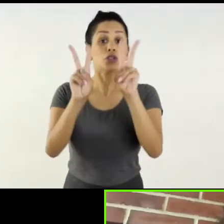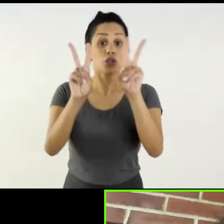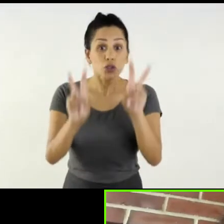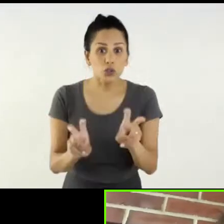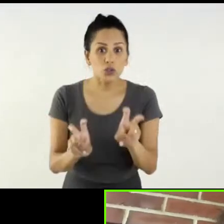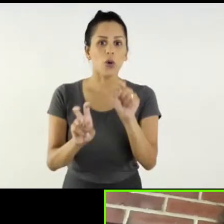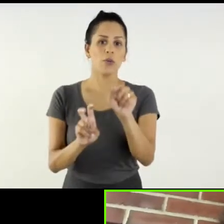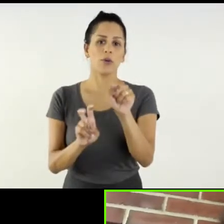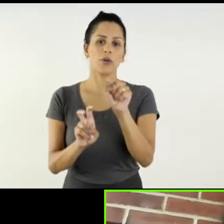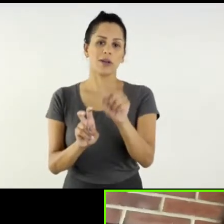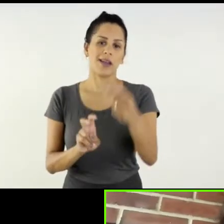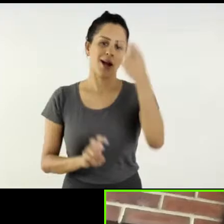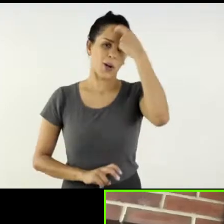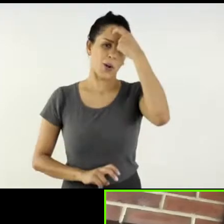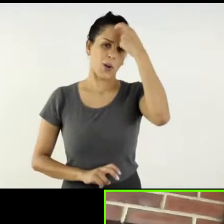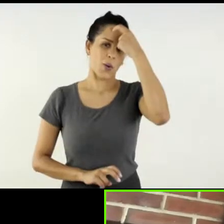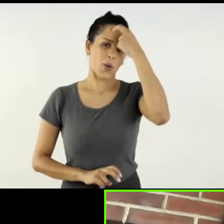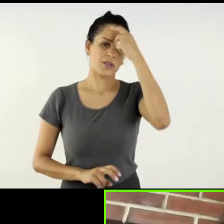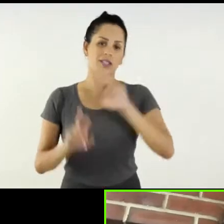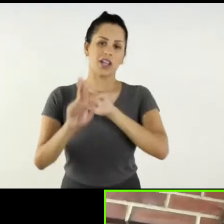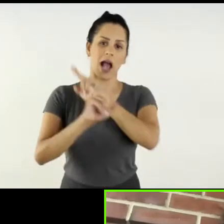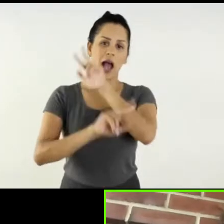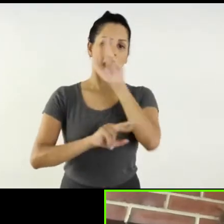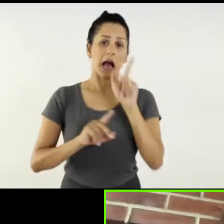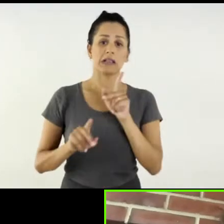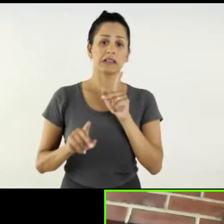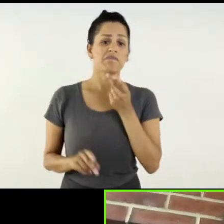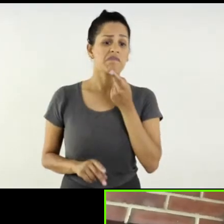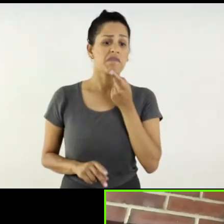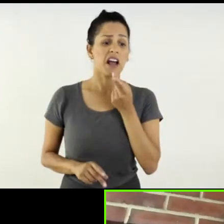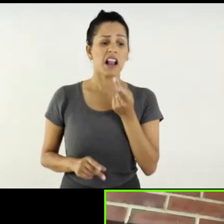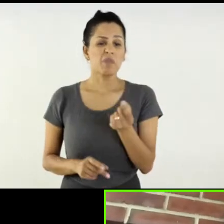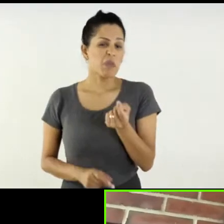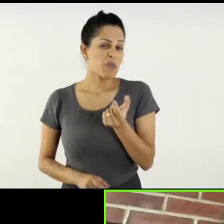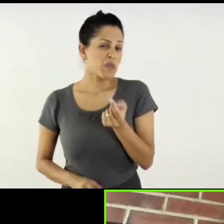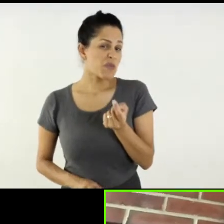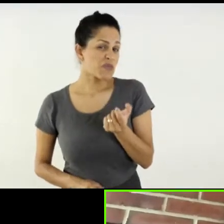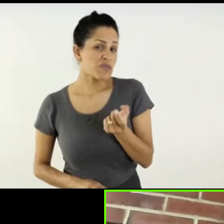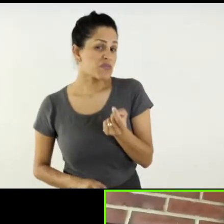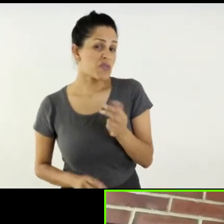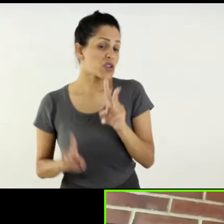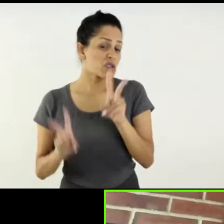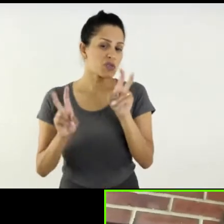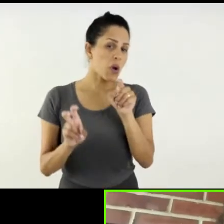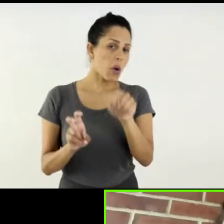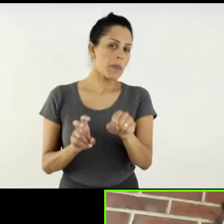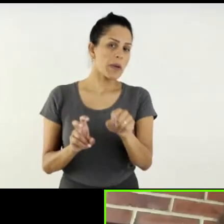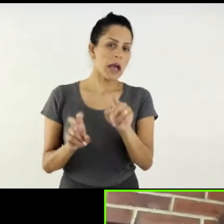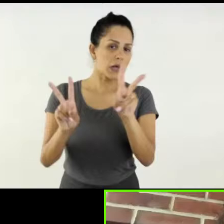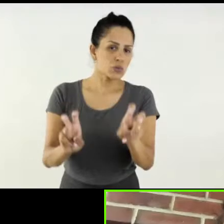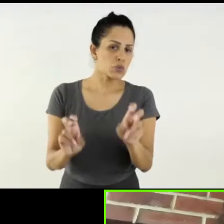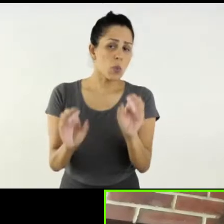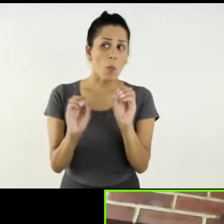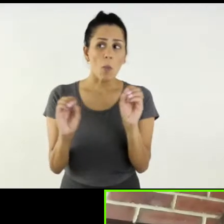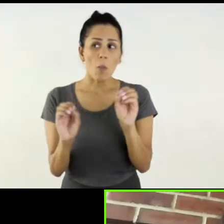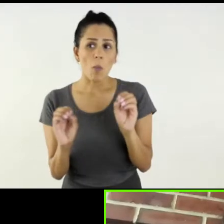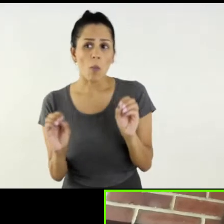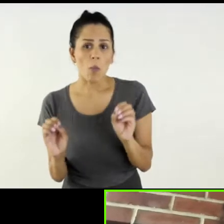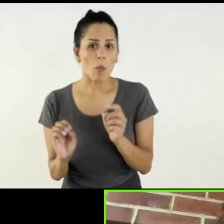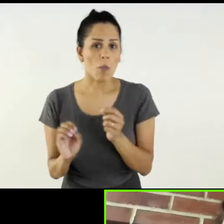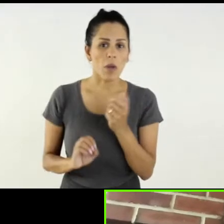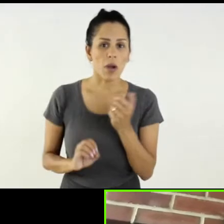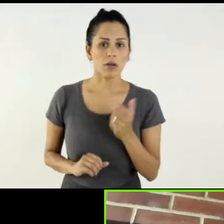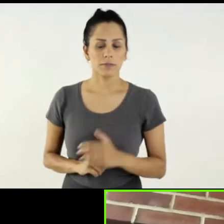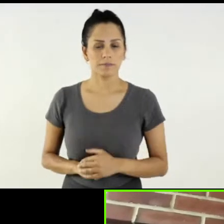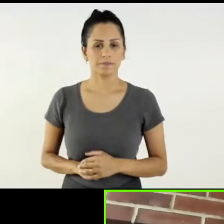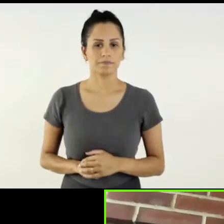And of course, race, class, and gender, as we understand, are not sort of to be partitioned in terms of our identity. But